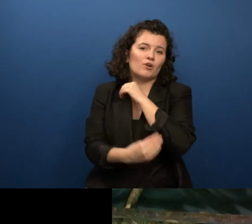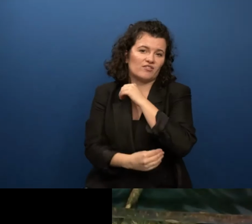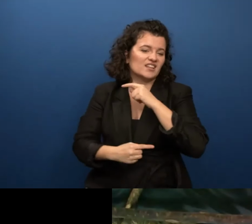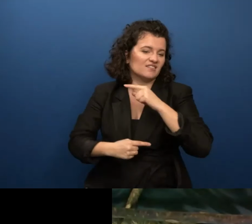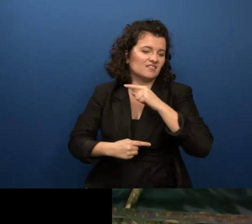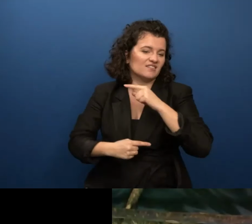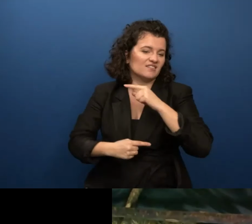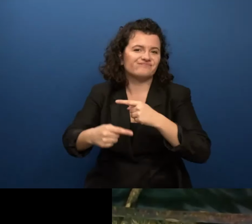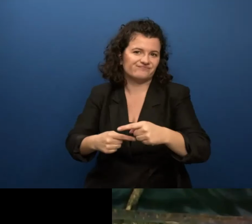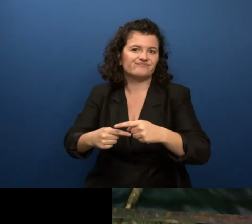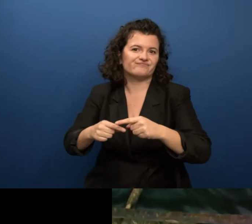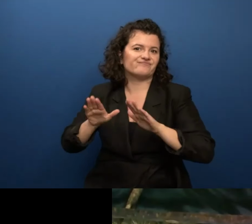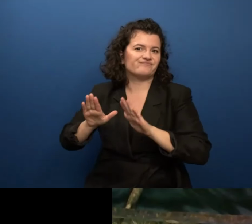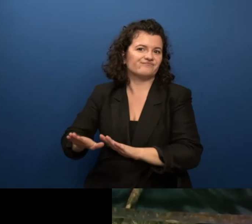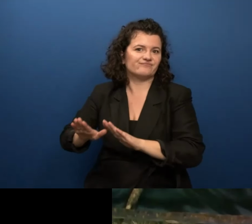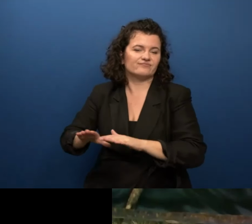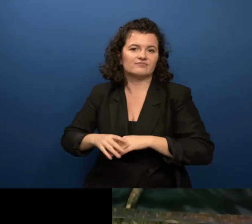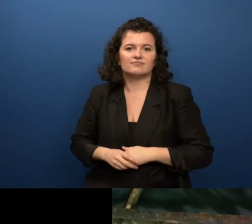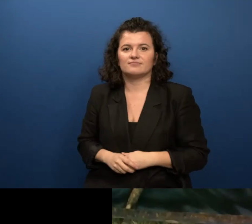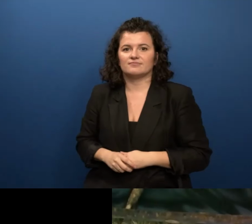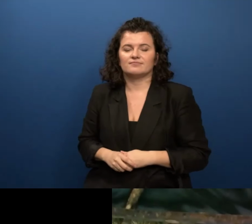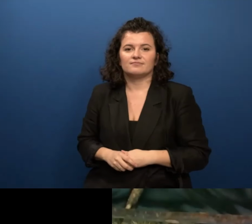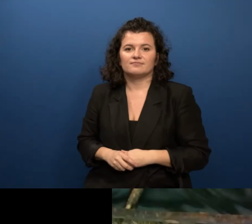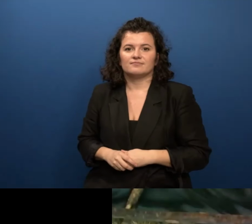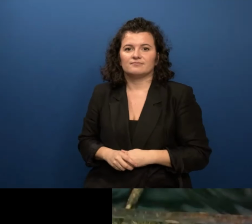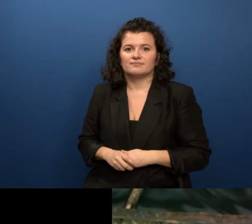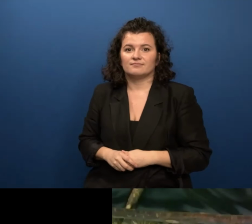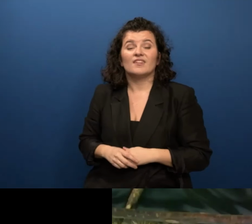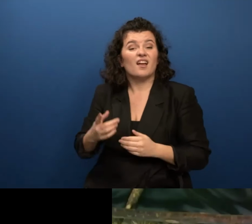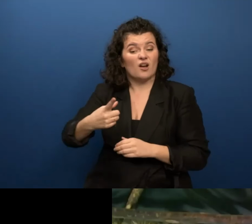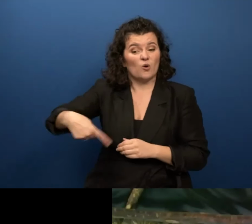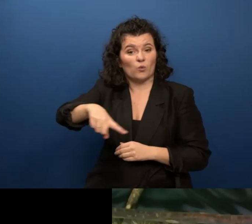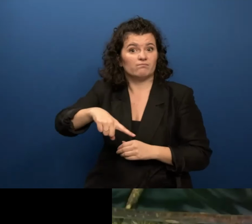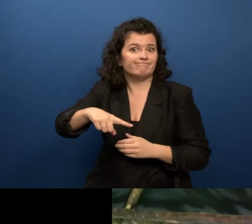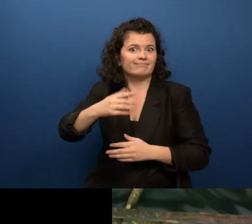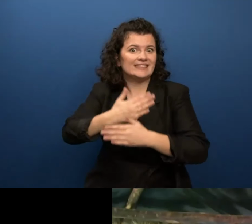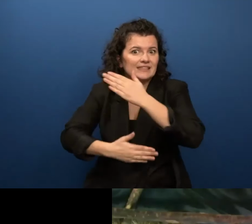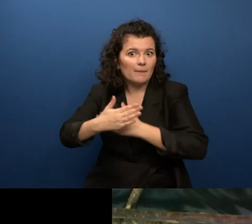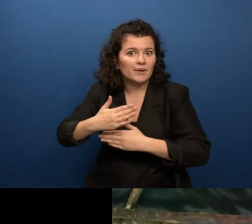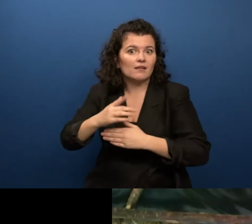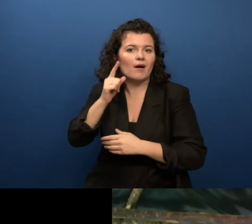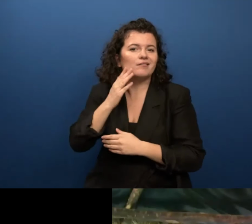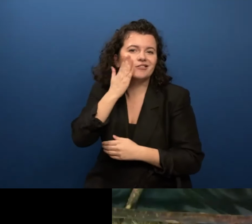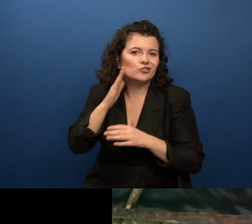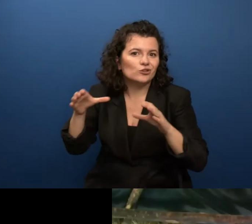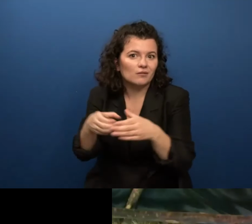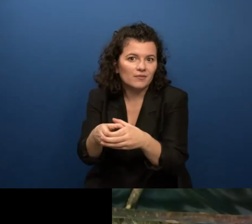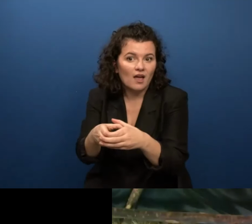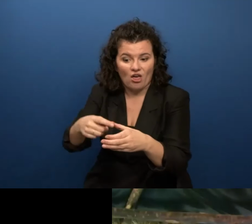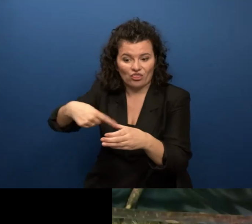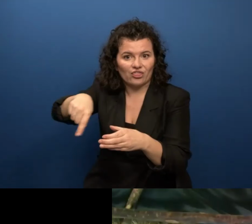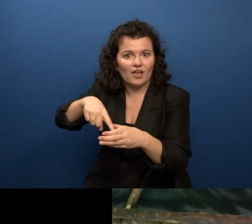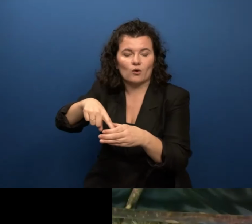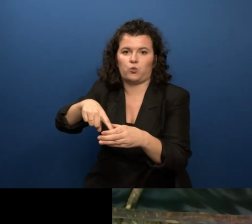then there is the, we are people with disability from Indigenous community, whereby the whole community has been neglected for